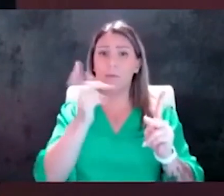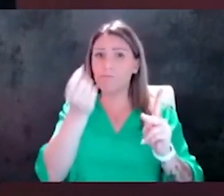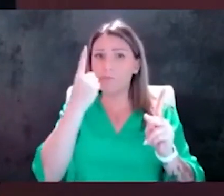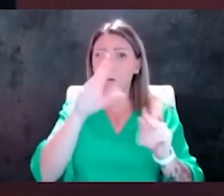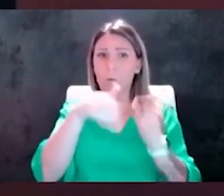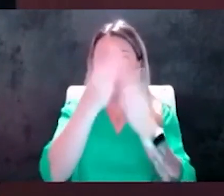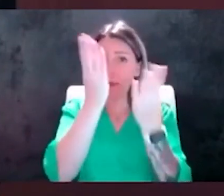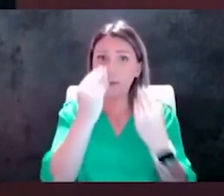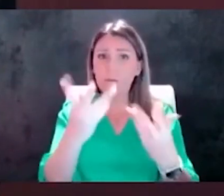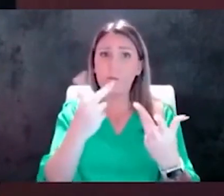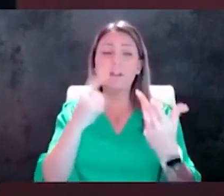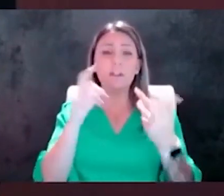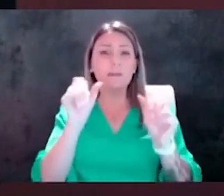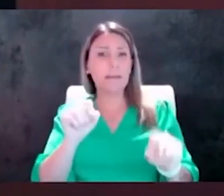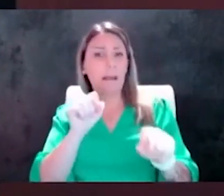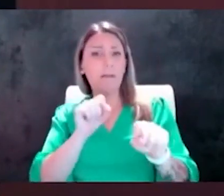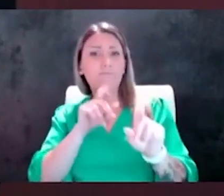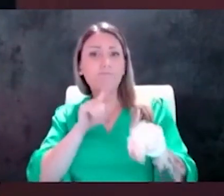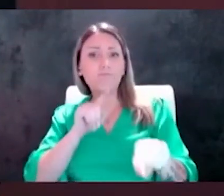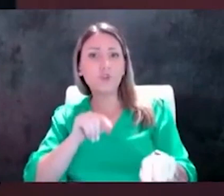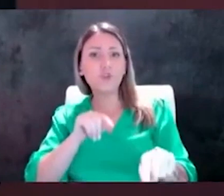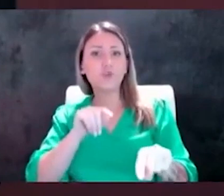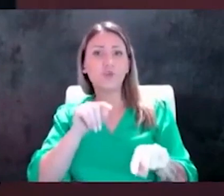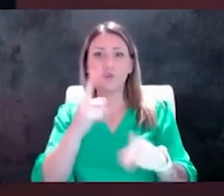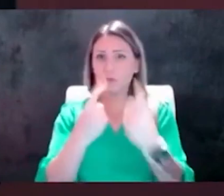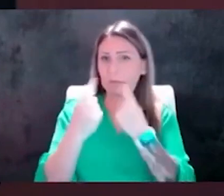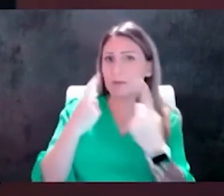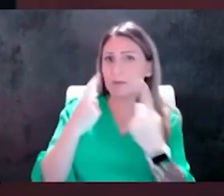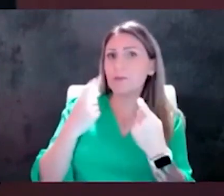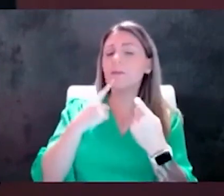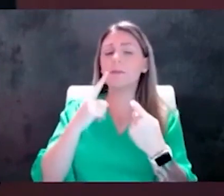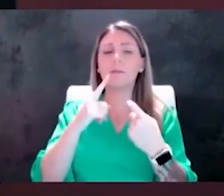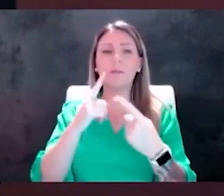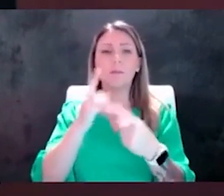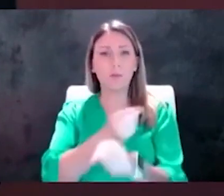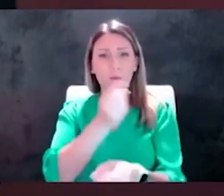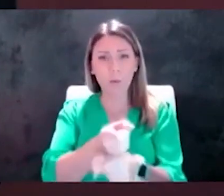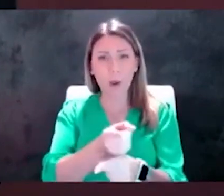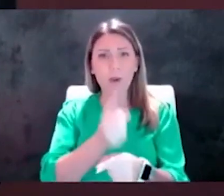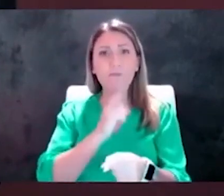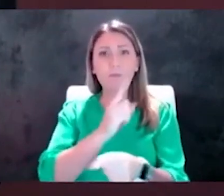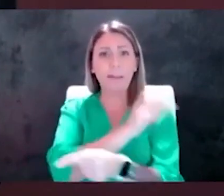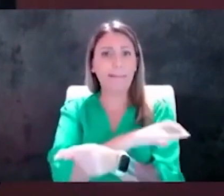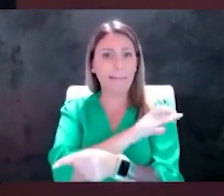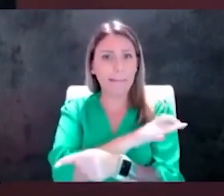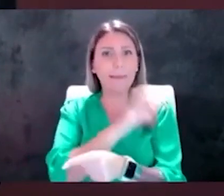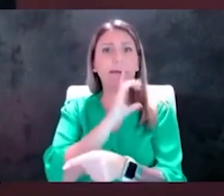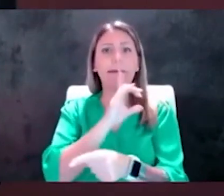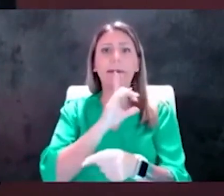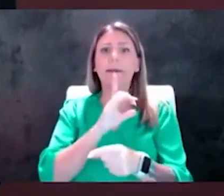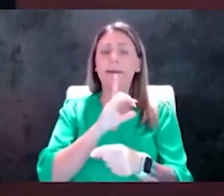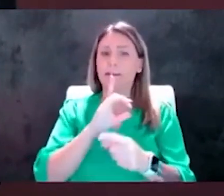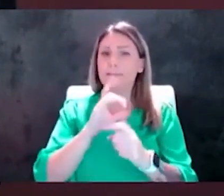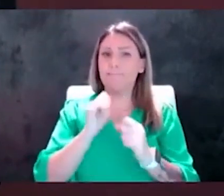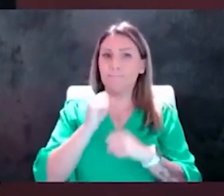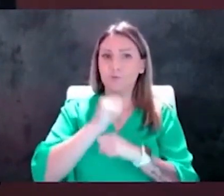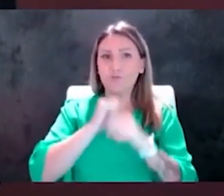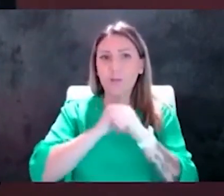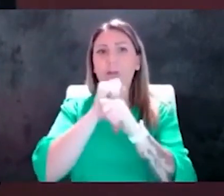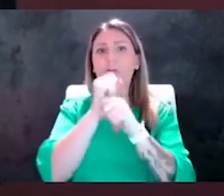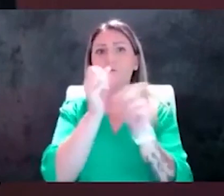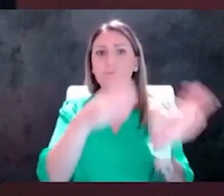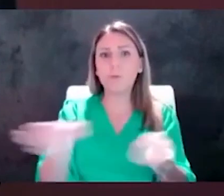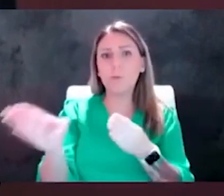questions, and making sure that you have the correct clinic flow set up so that when people people do get a vaccination, they can be observed for a while after